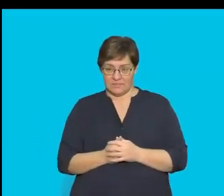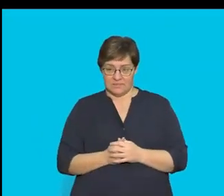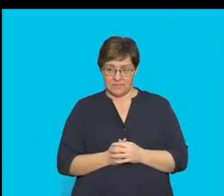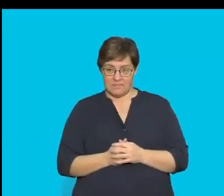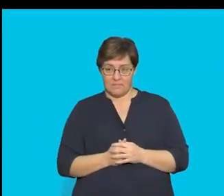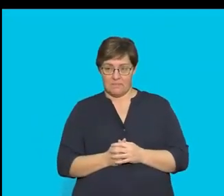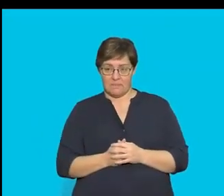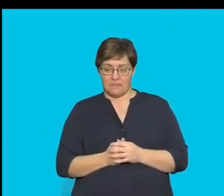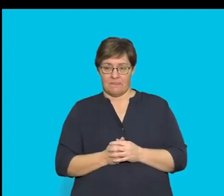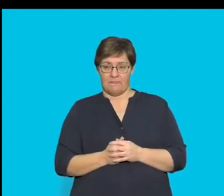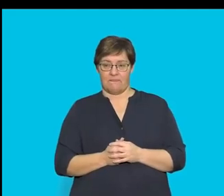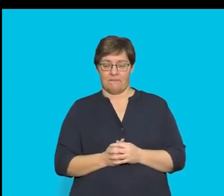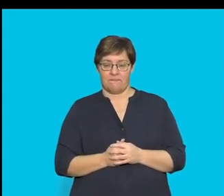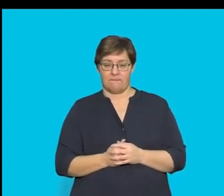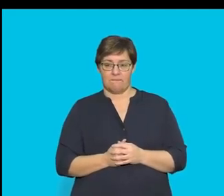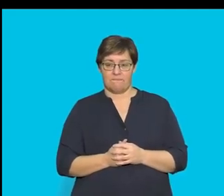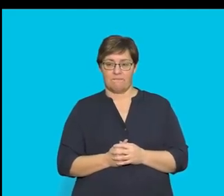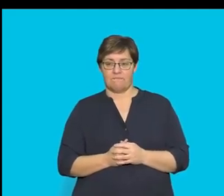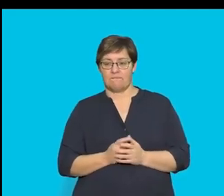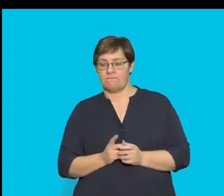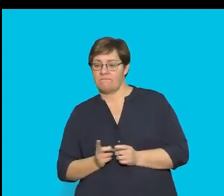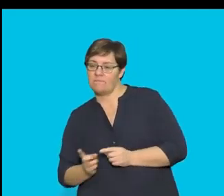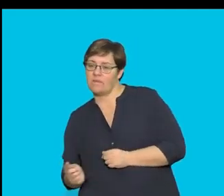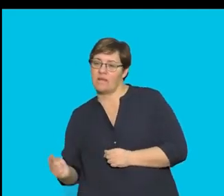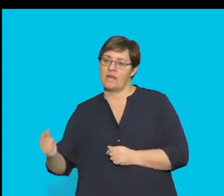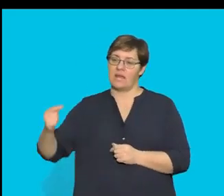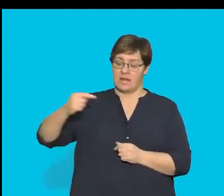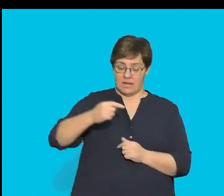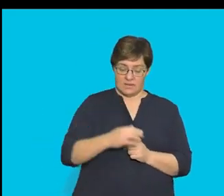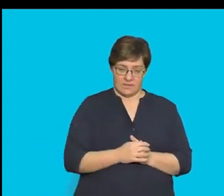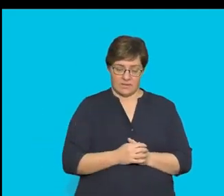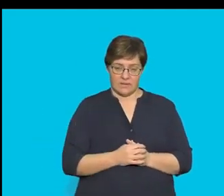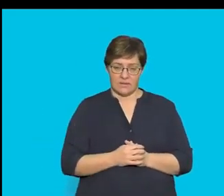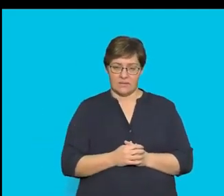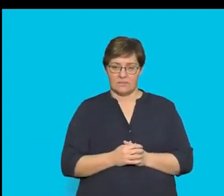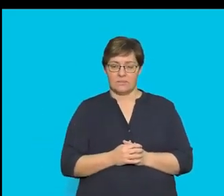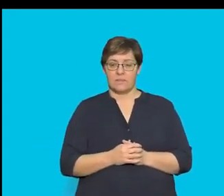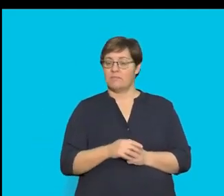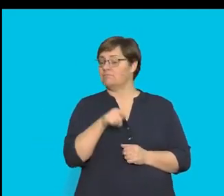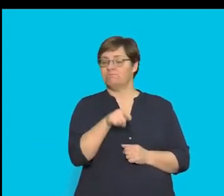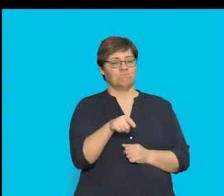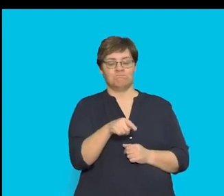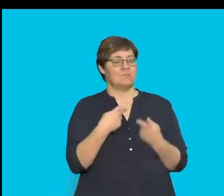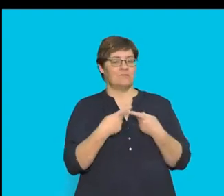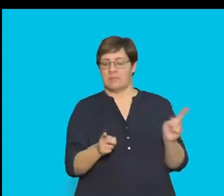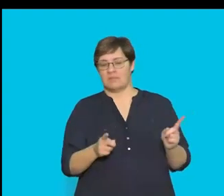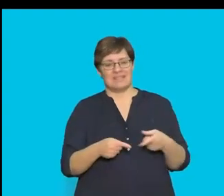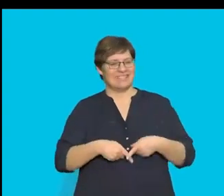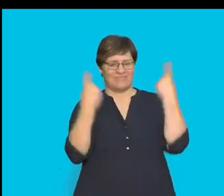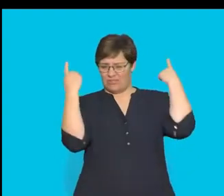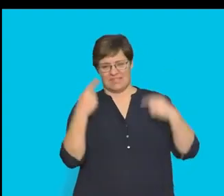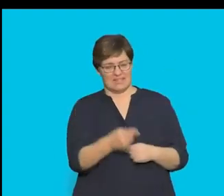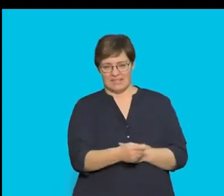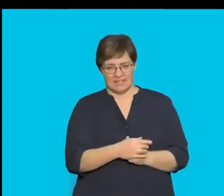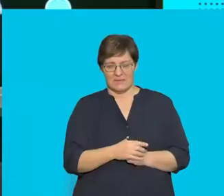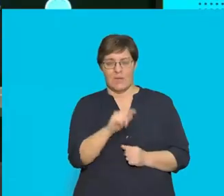coming away from the north, being repelled by the North Pole and being attracted at the South Pole. This is nothing like that. It's a totally